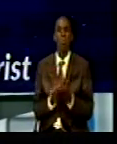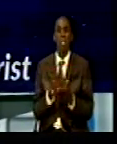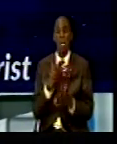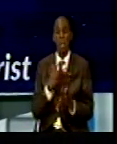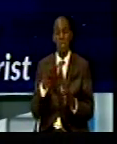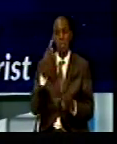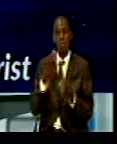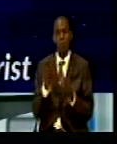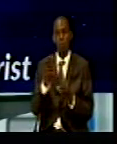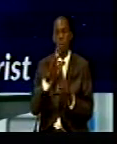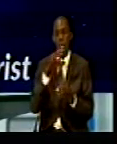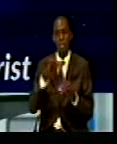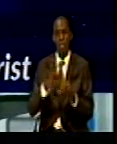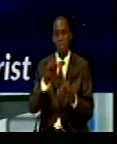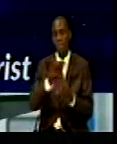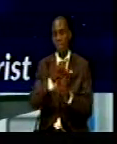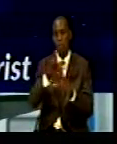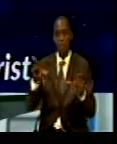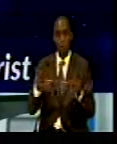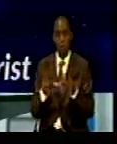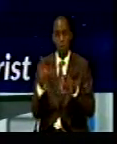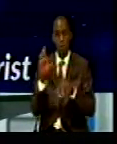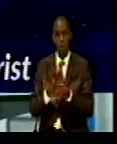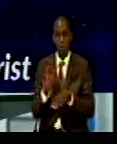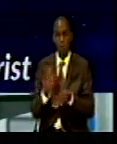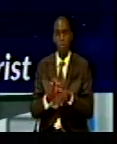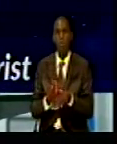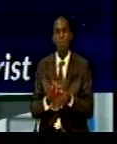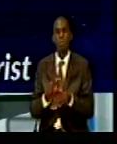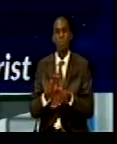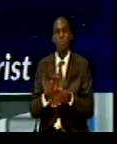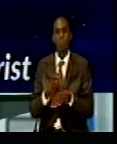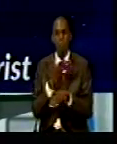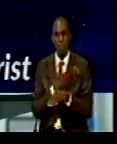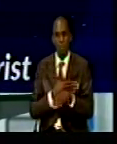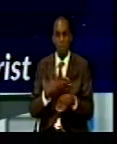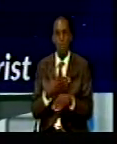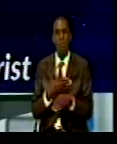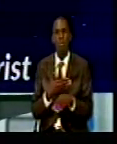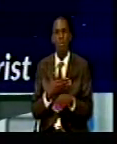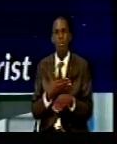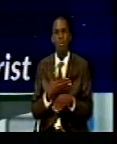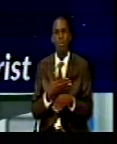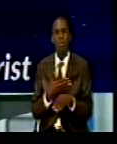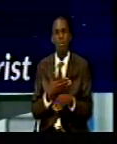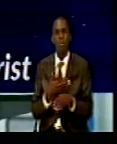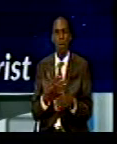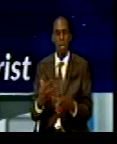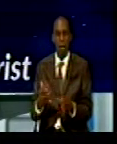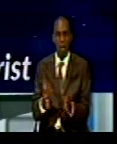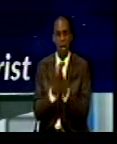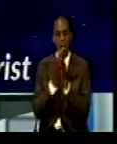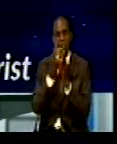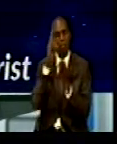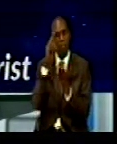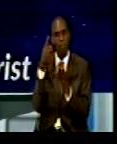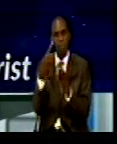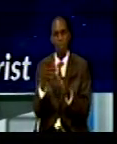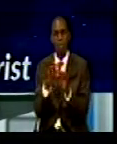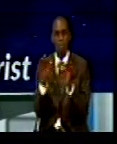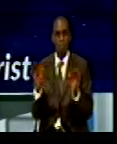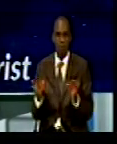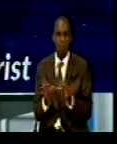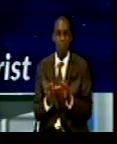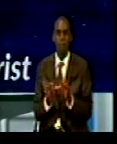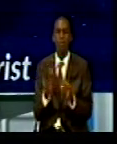online, please click on the link that is